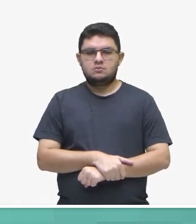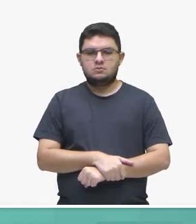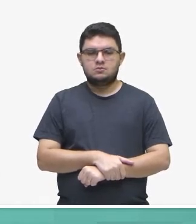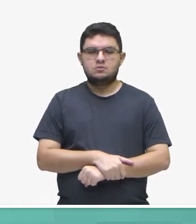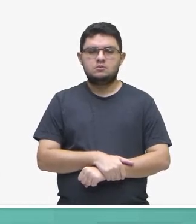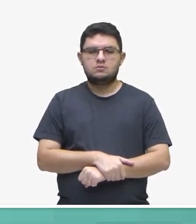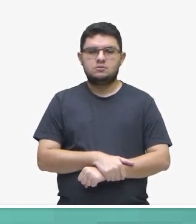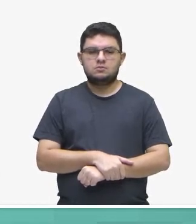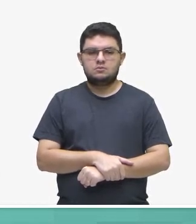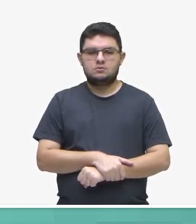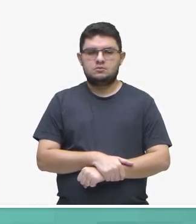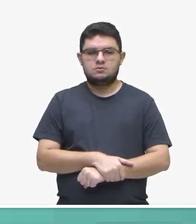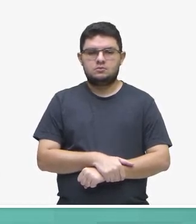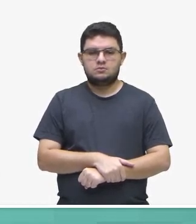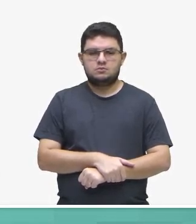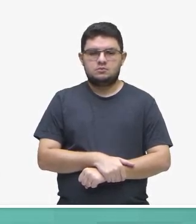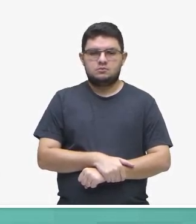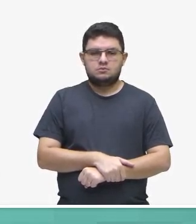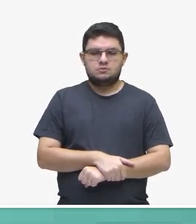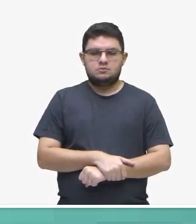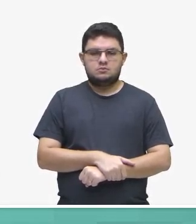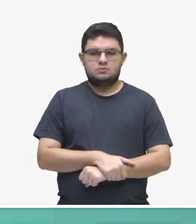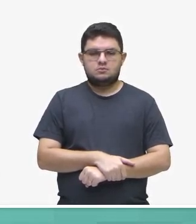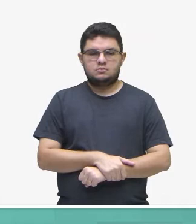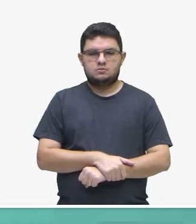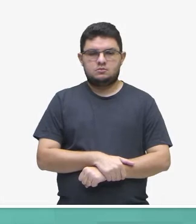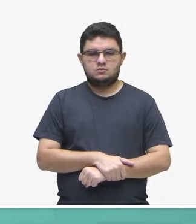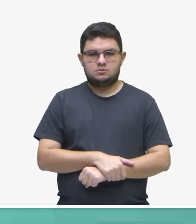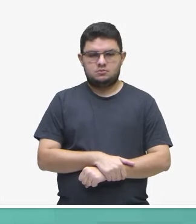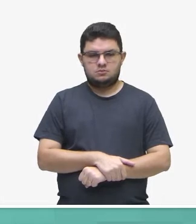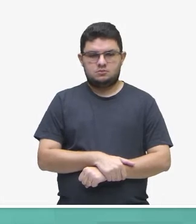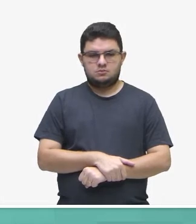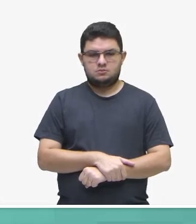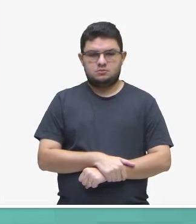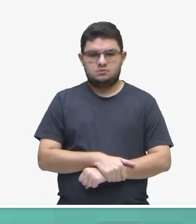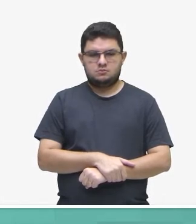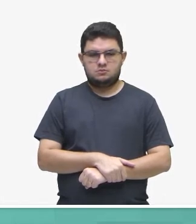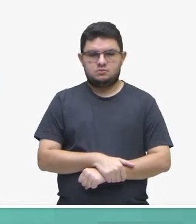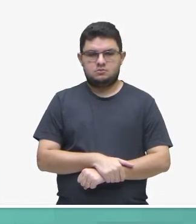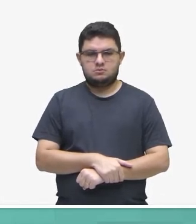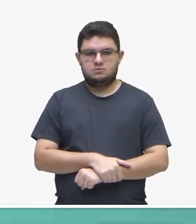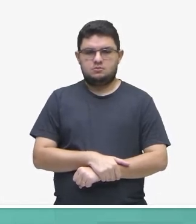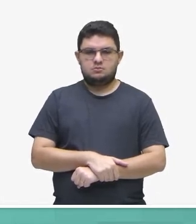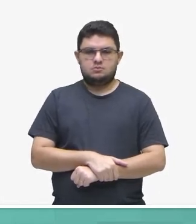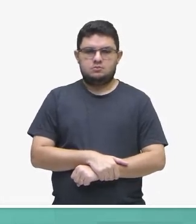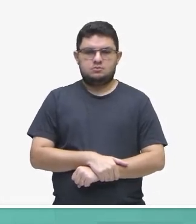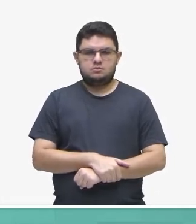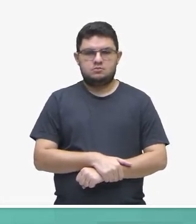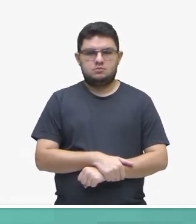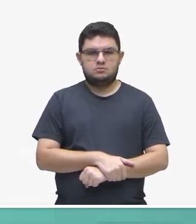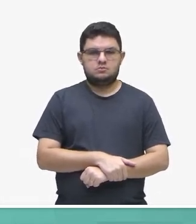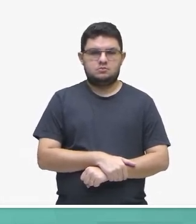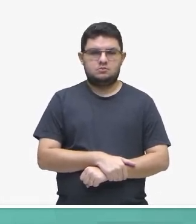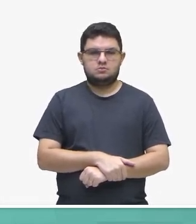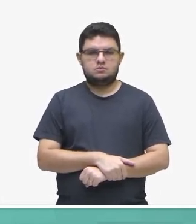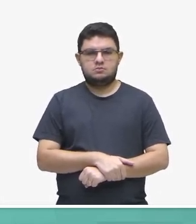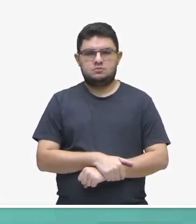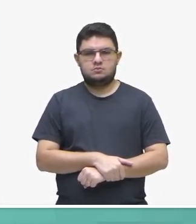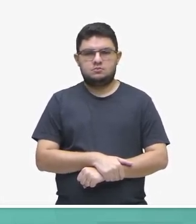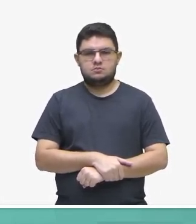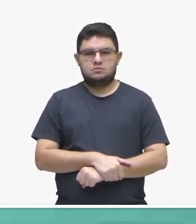too much from myself. And I help myself to take that easier. I am so happy